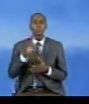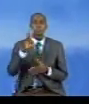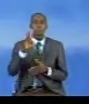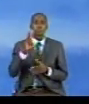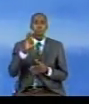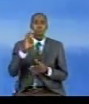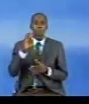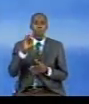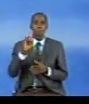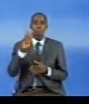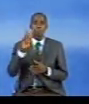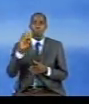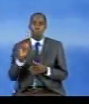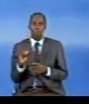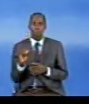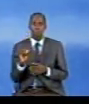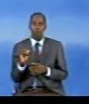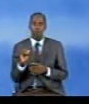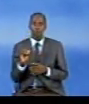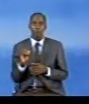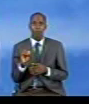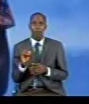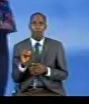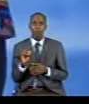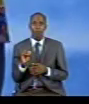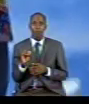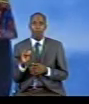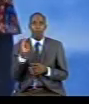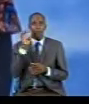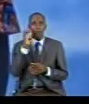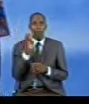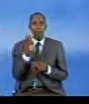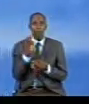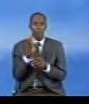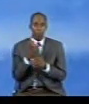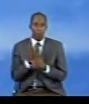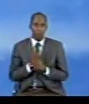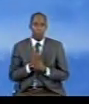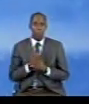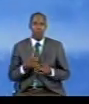2020, I got pregnant, my second pregnant.